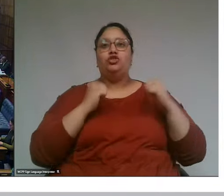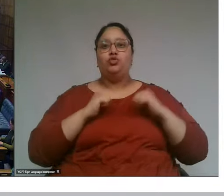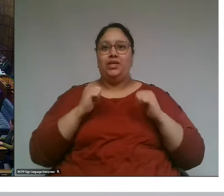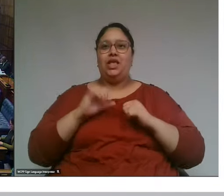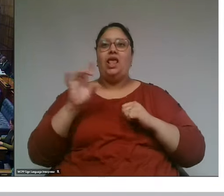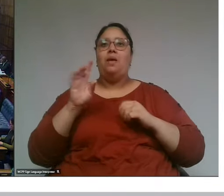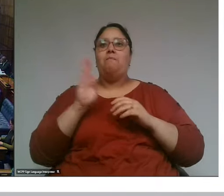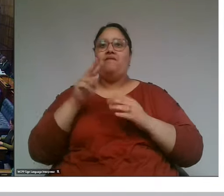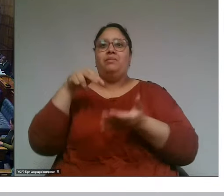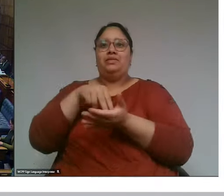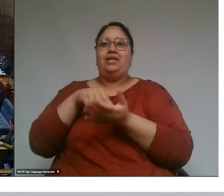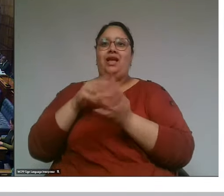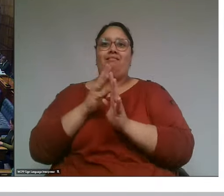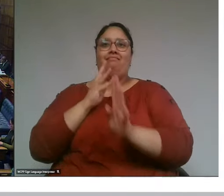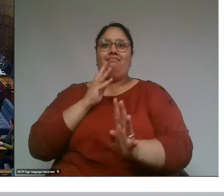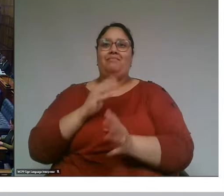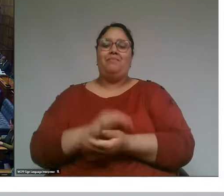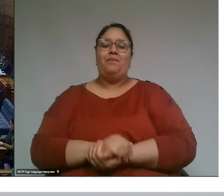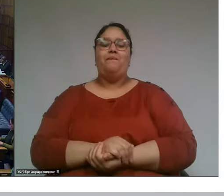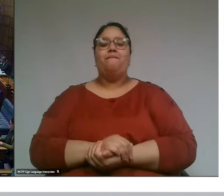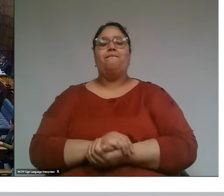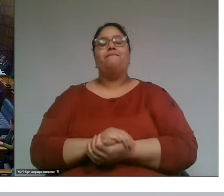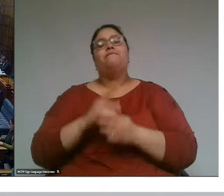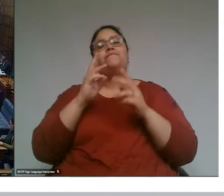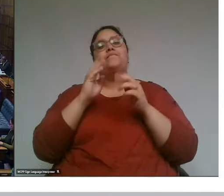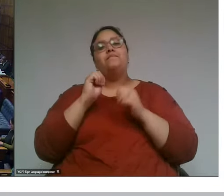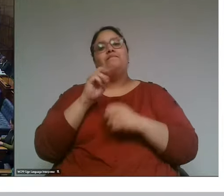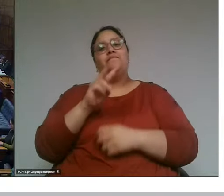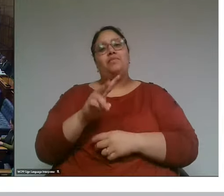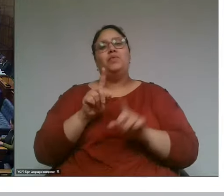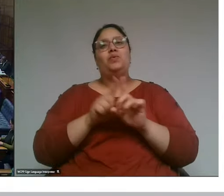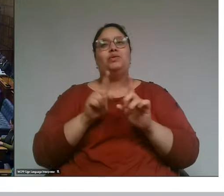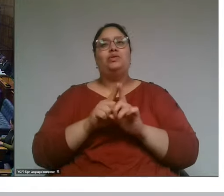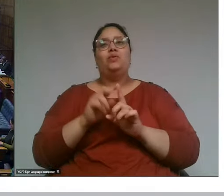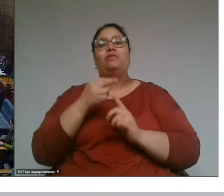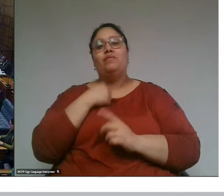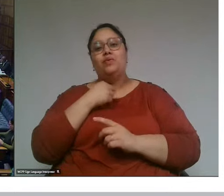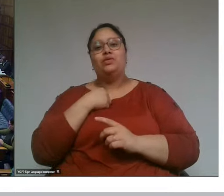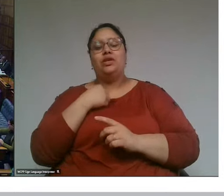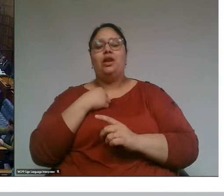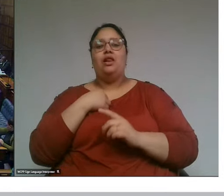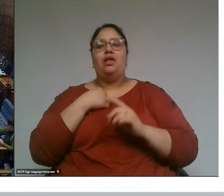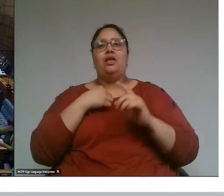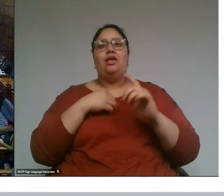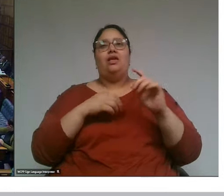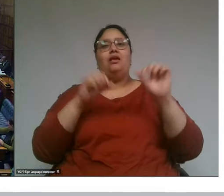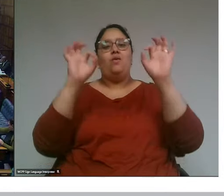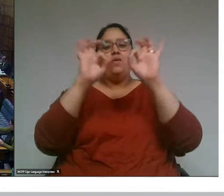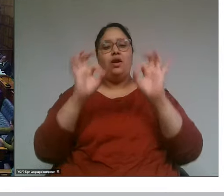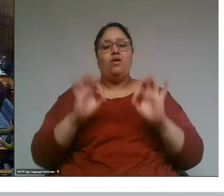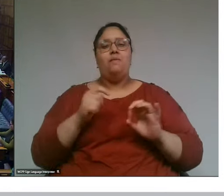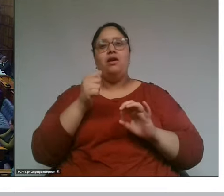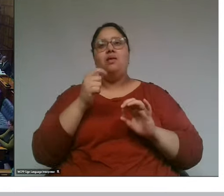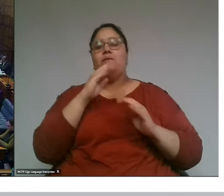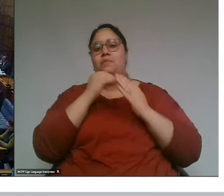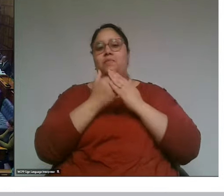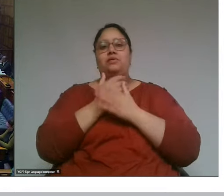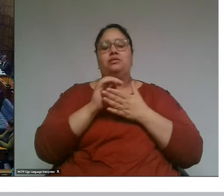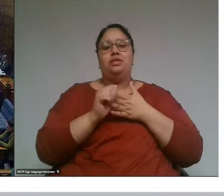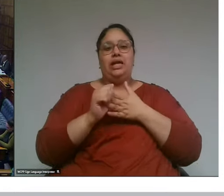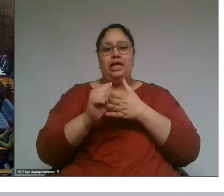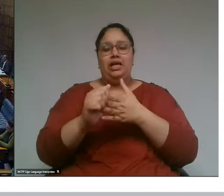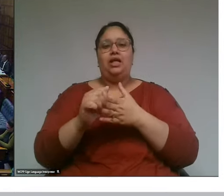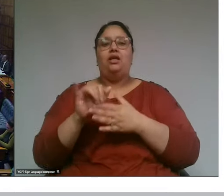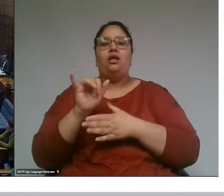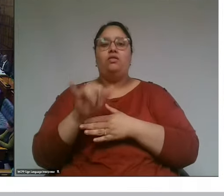from honorable Silo and uh honorable inimi so unfortunately the organogram may may be a little bit misleading in that